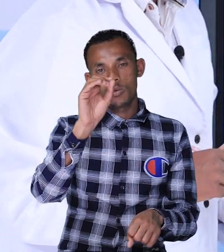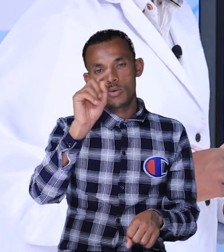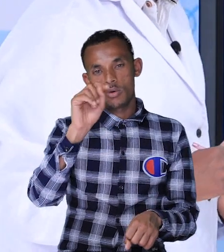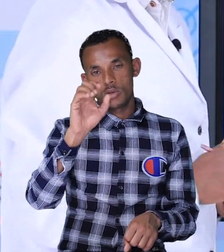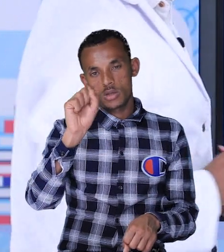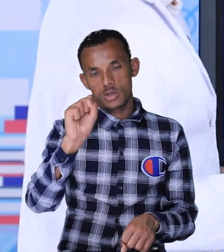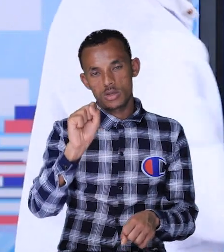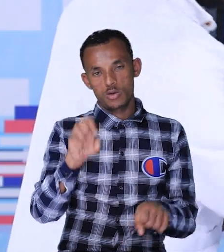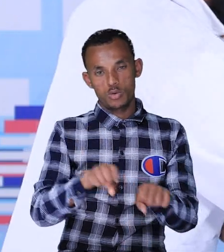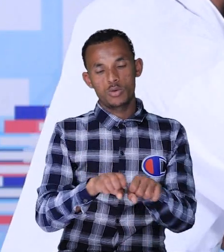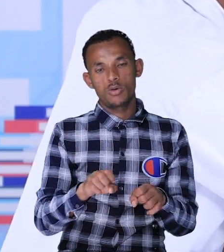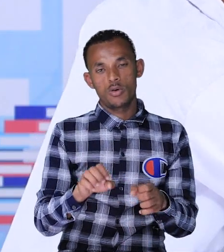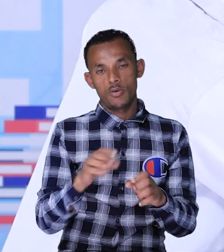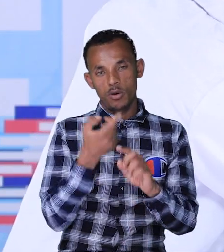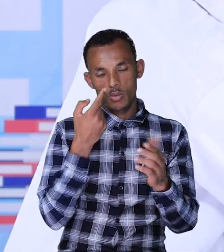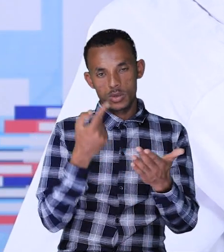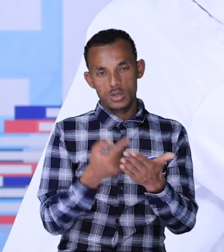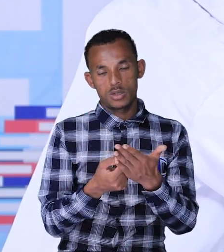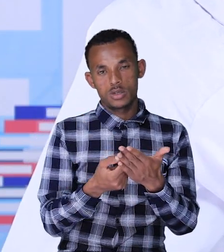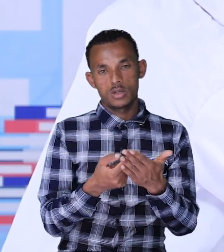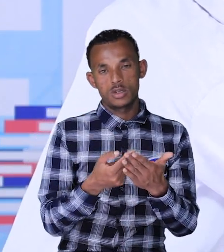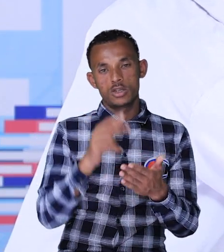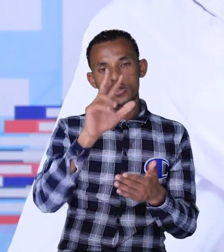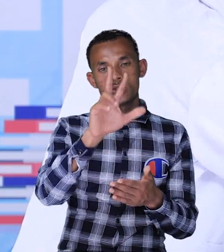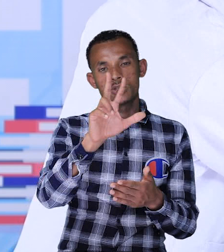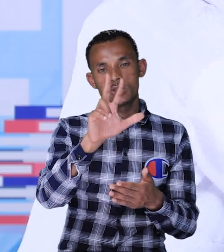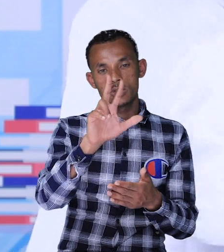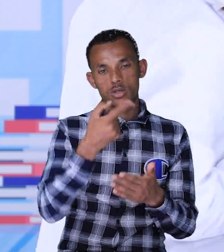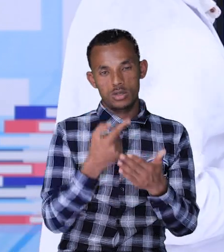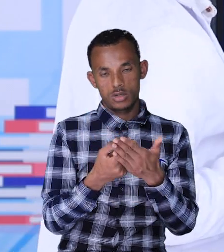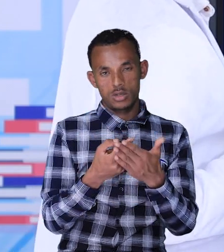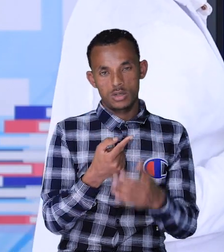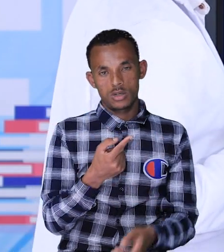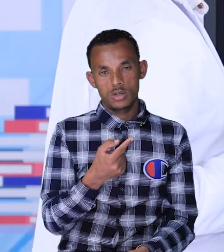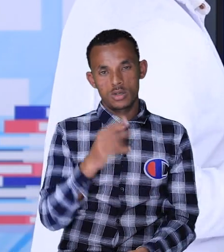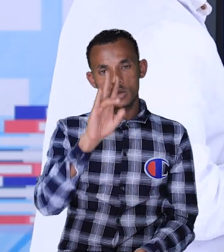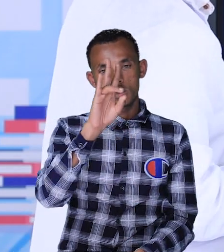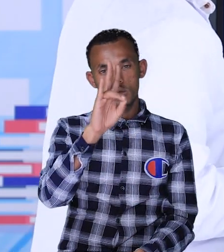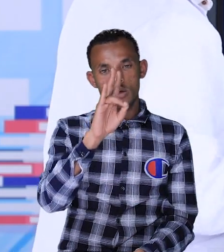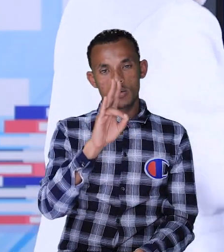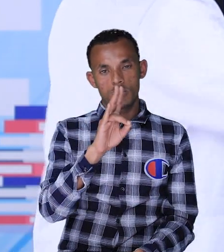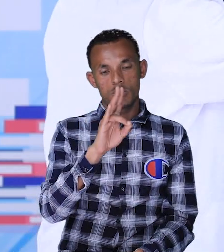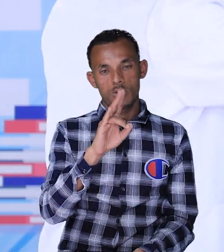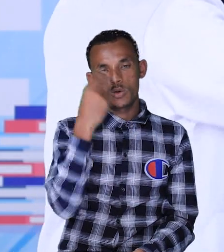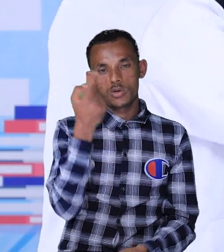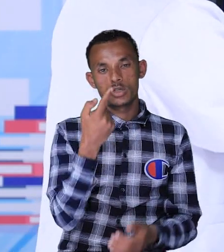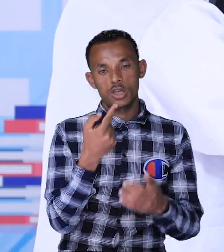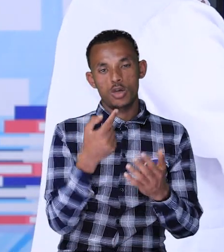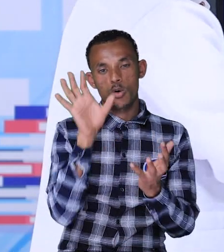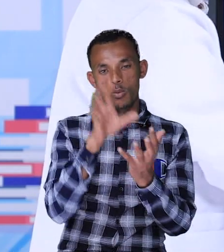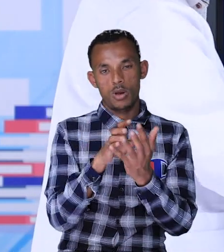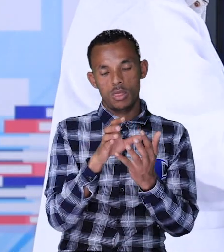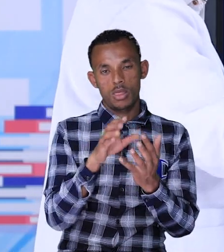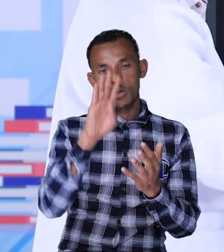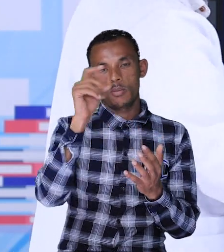the number of boots. Therefore from this, this is 3 and this one is 7. So using component